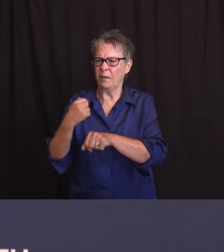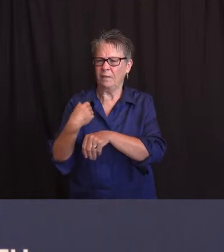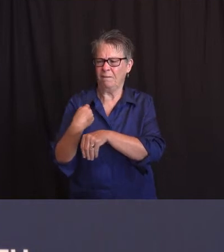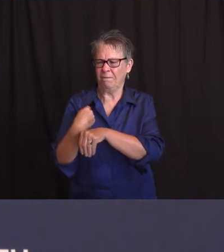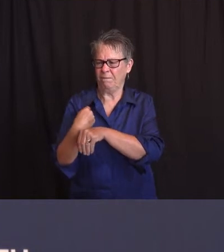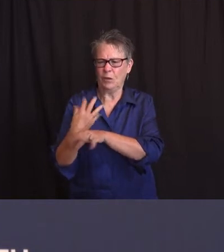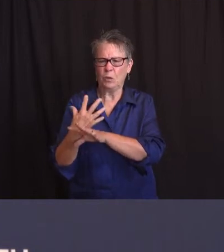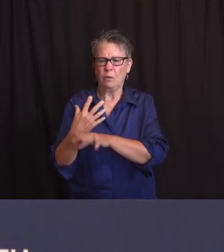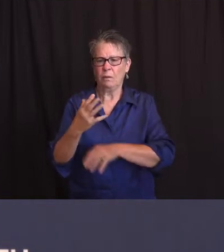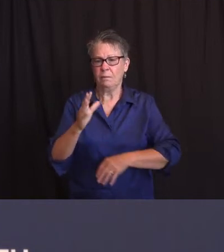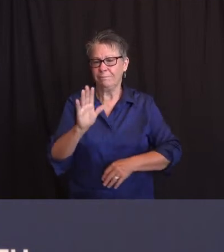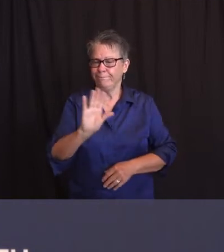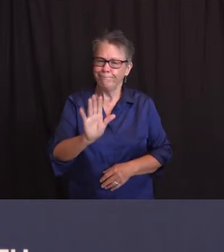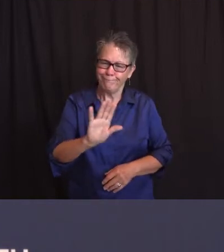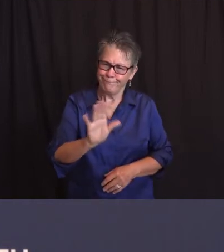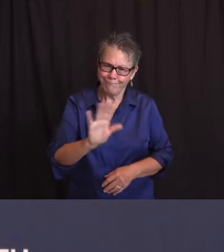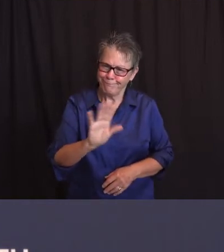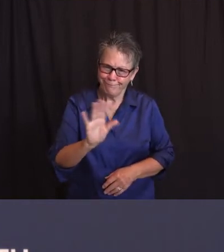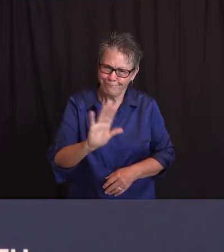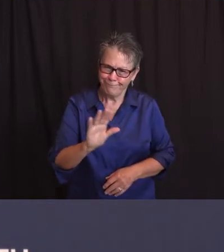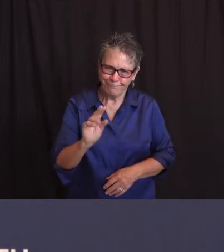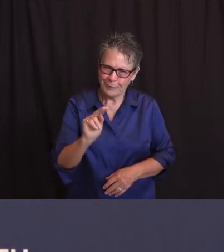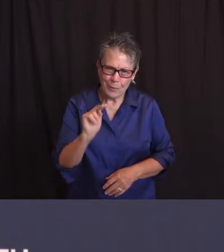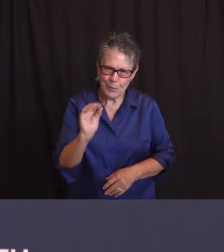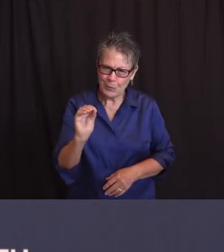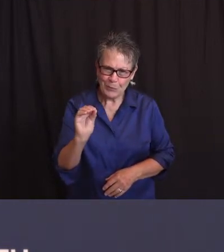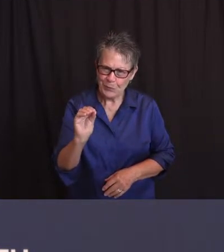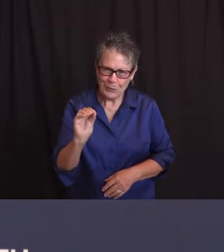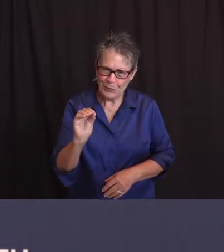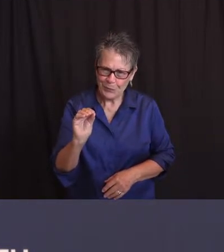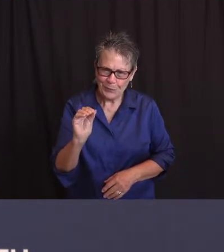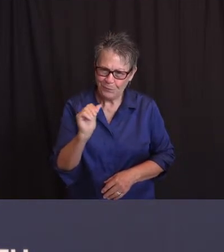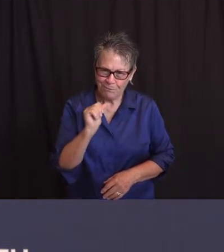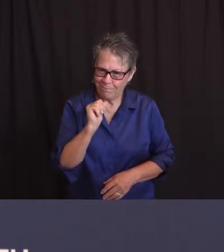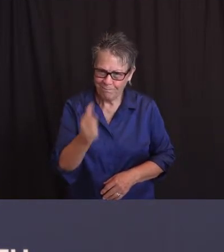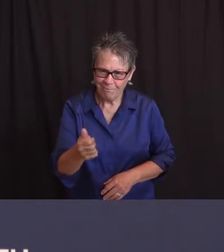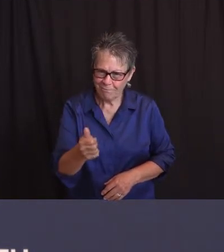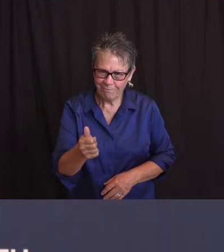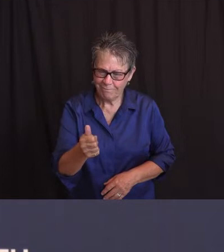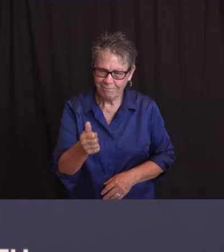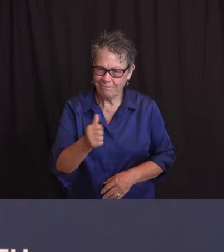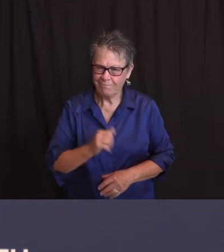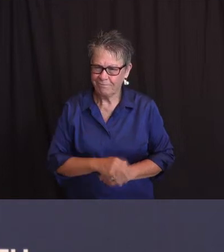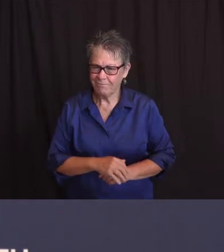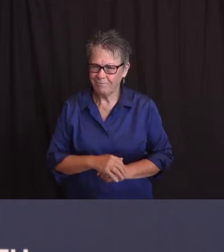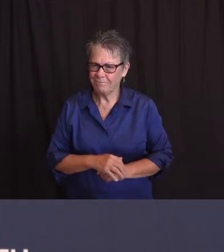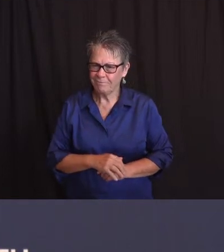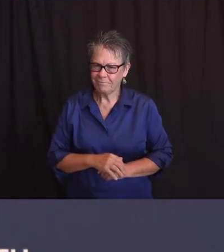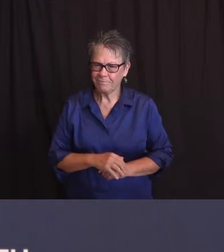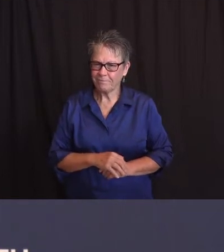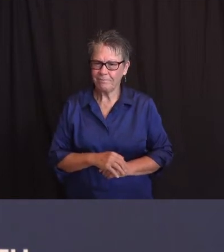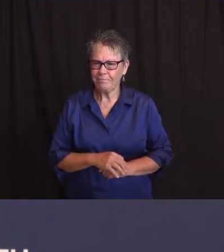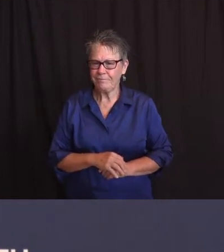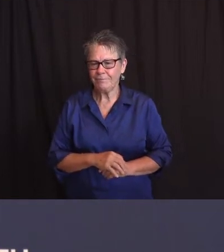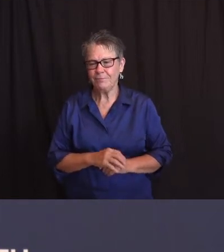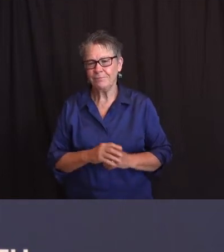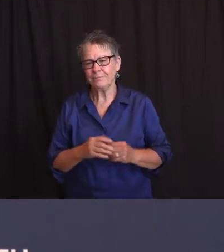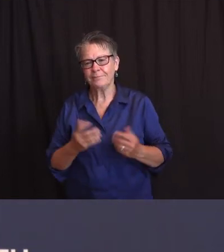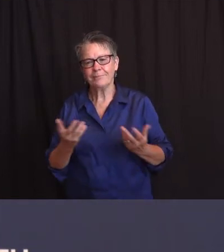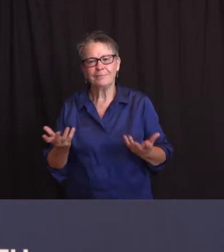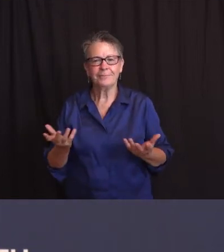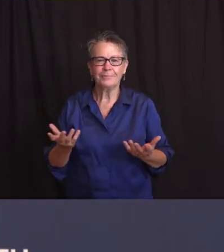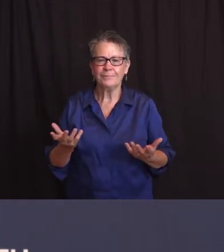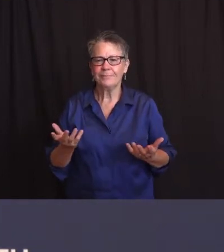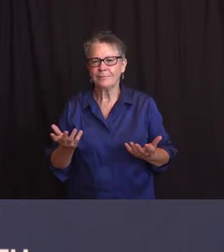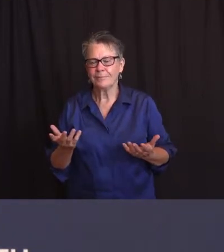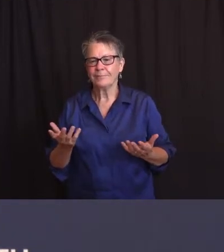was already an embedded institutional, due to all the reasons we know, learning loss and needing to catch up, it was